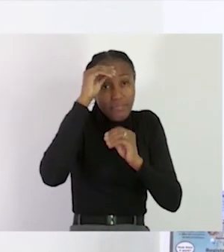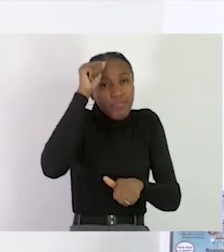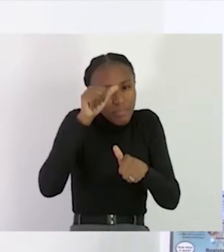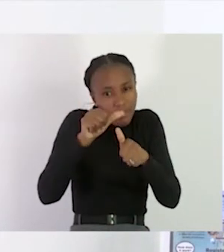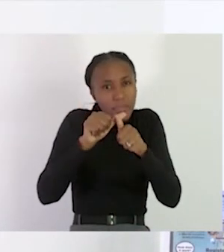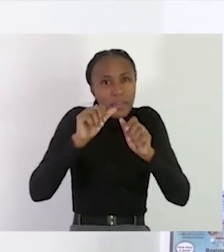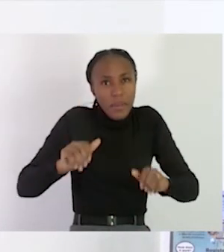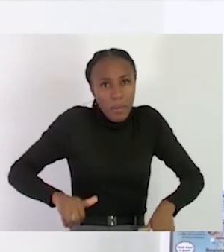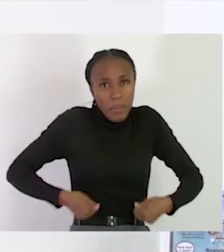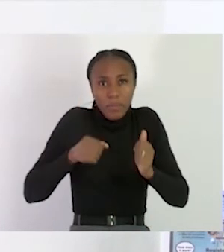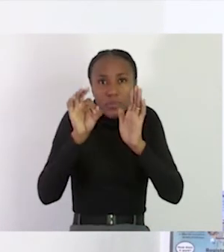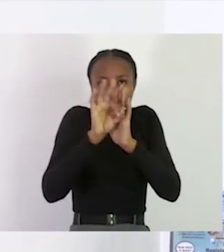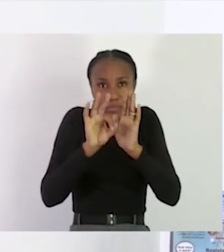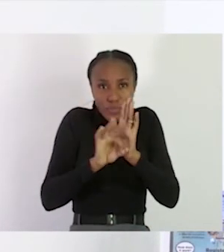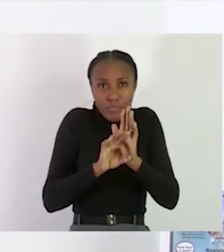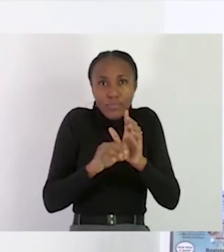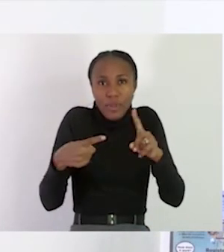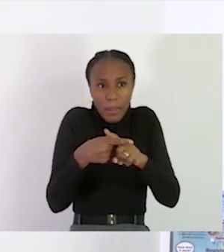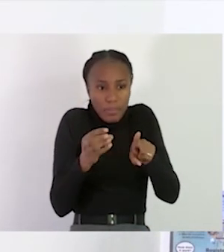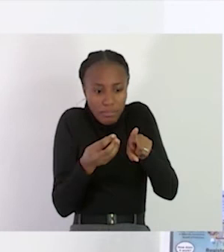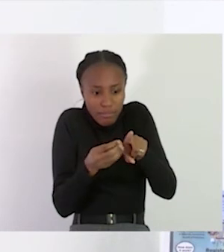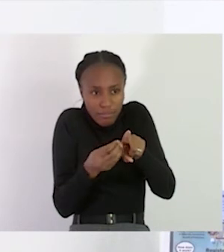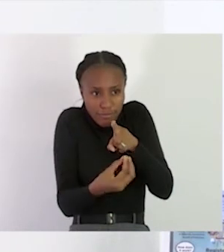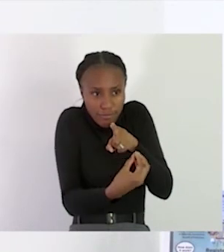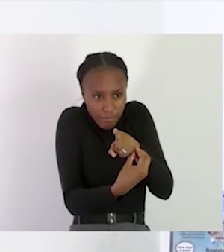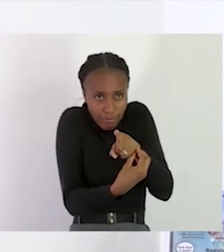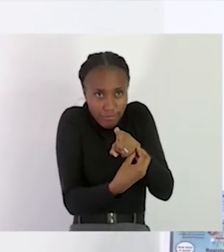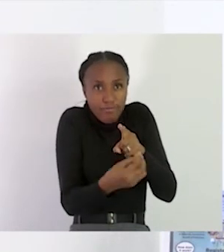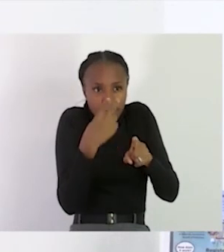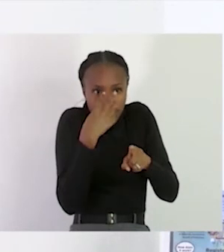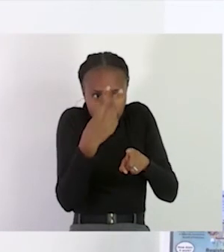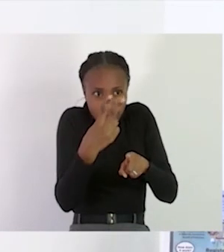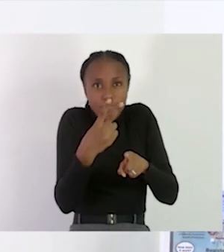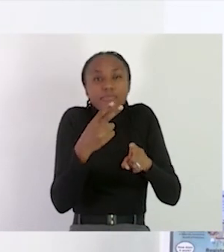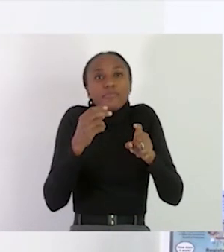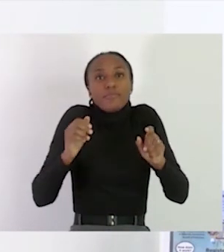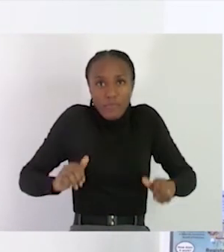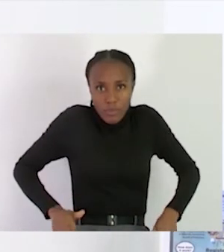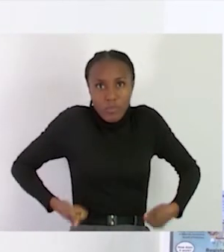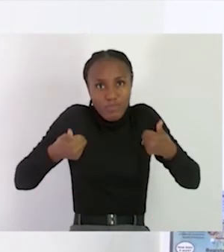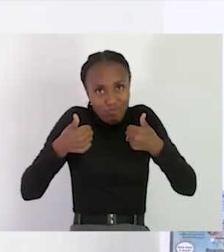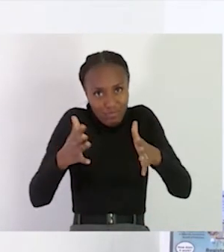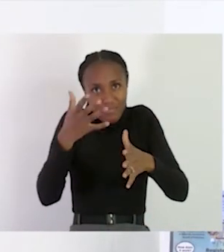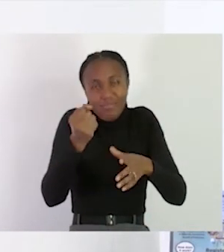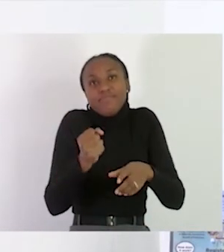that sperm cells are produced in the testes. So boys will start to produce sperm